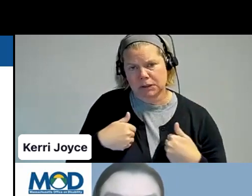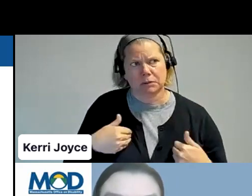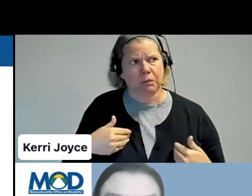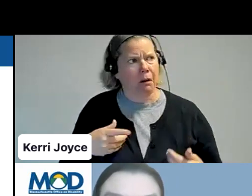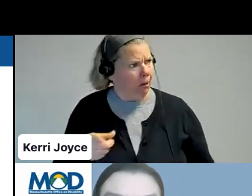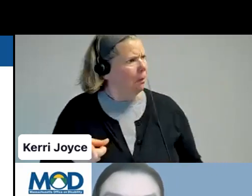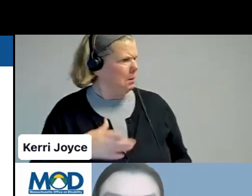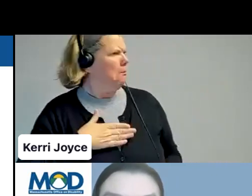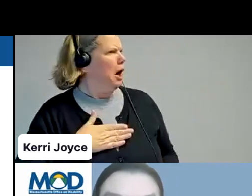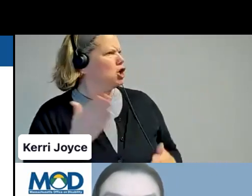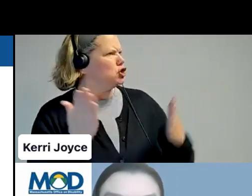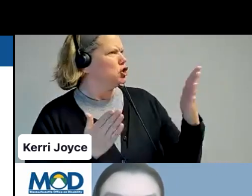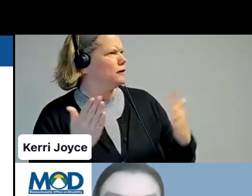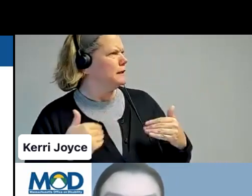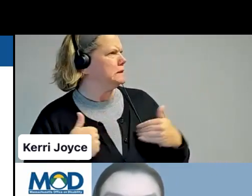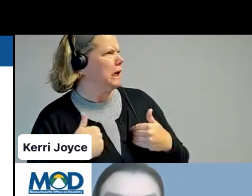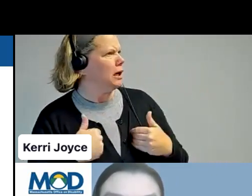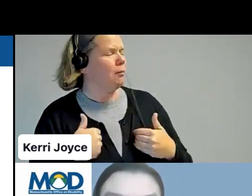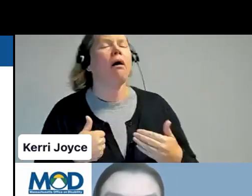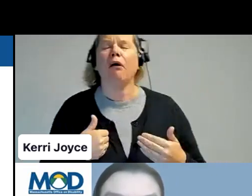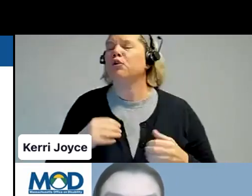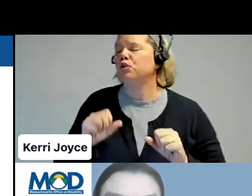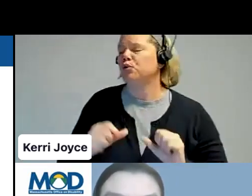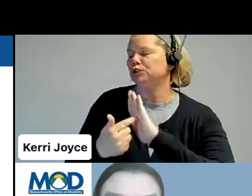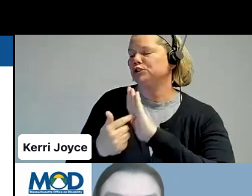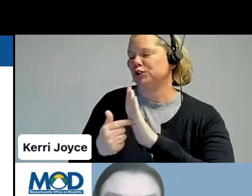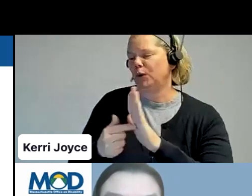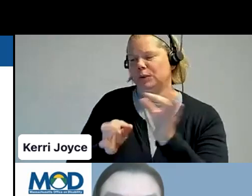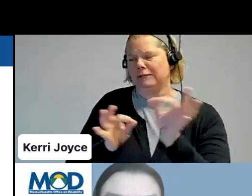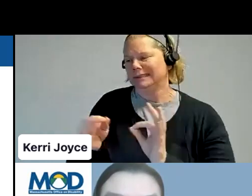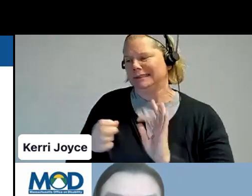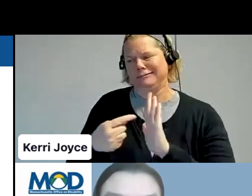animal, it might be helpful to show that to them.